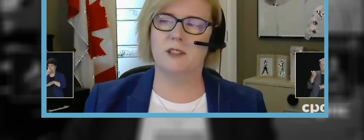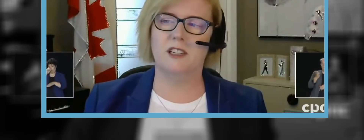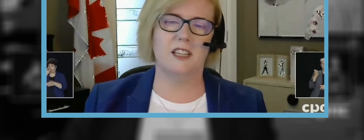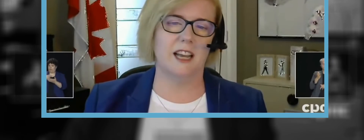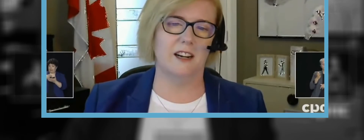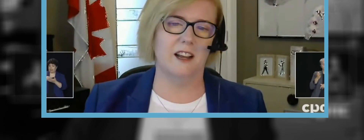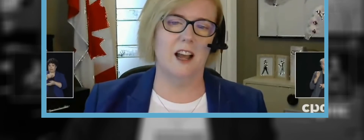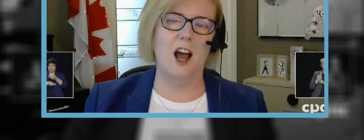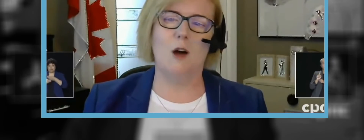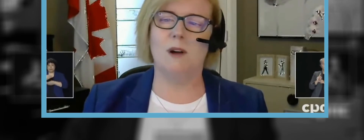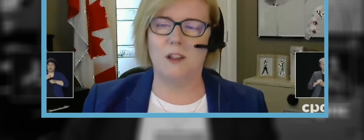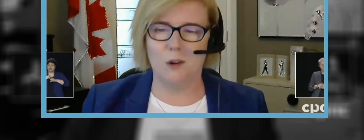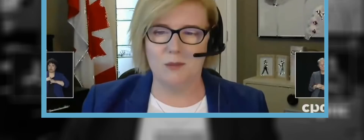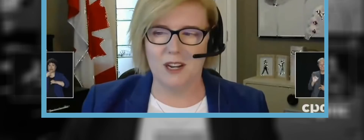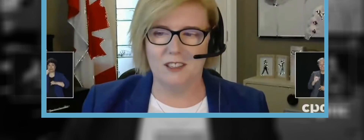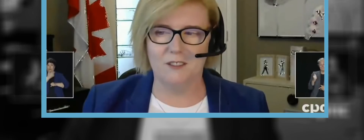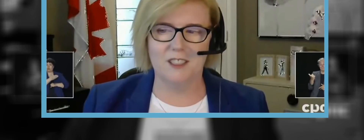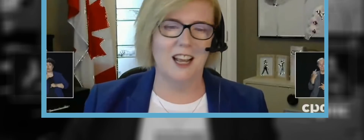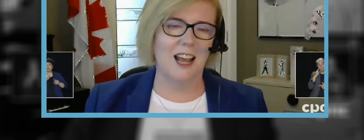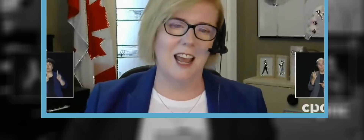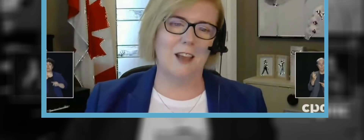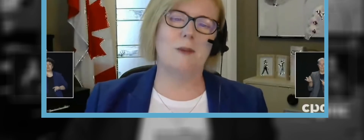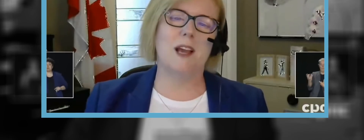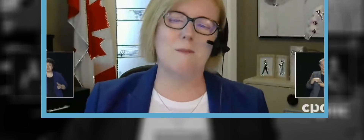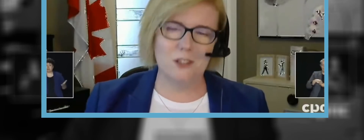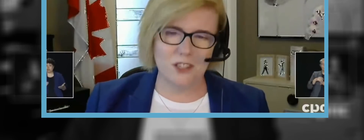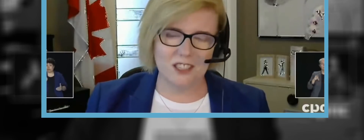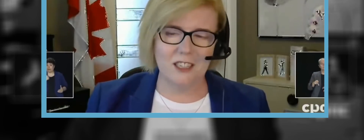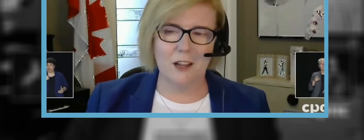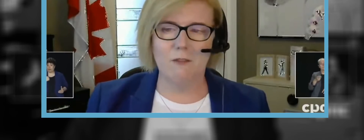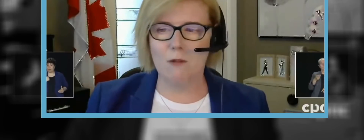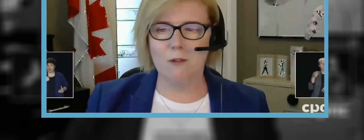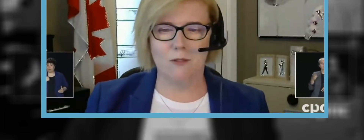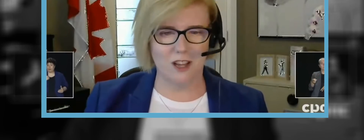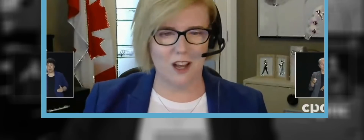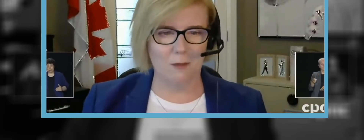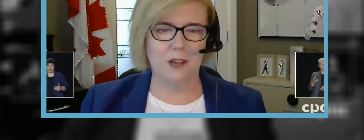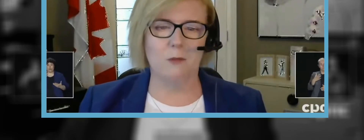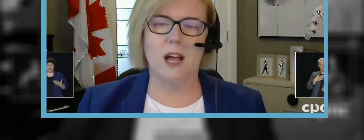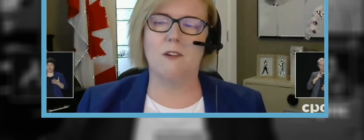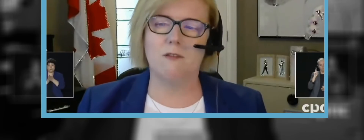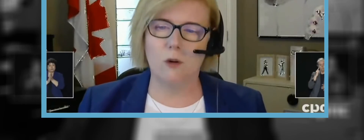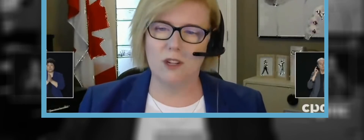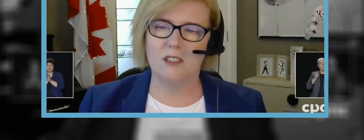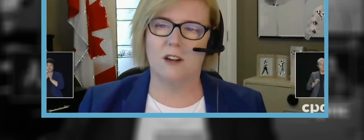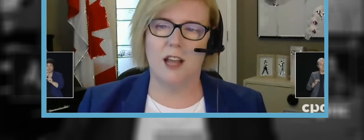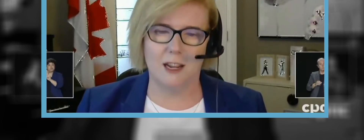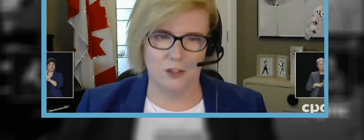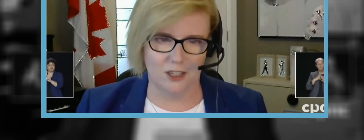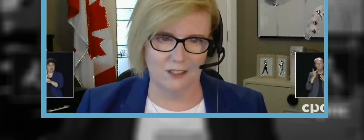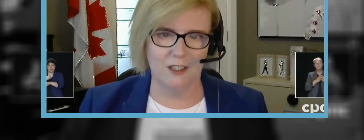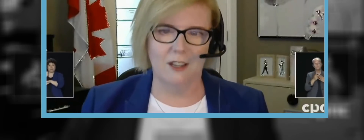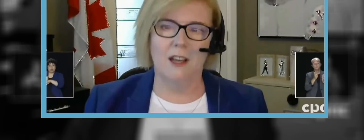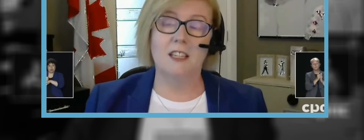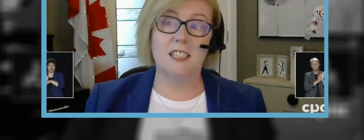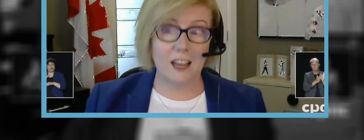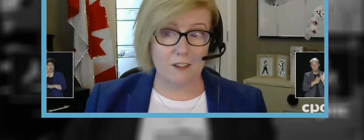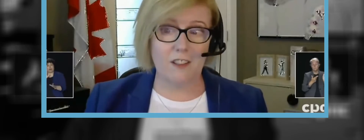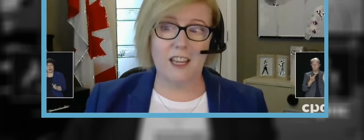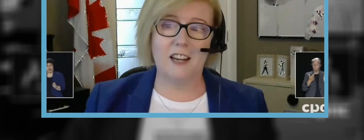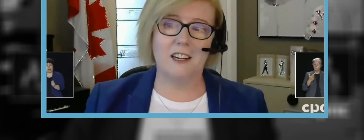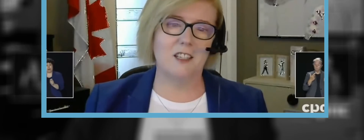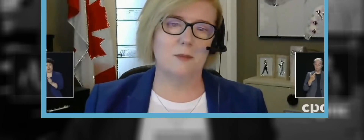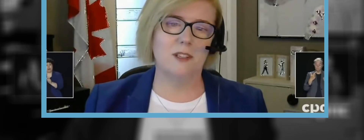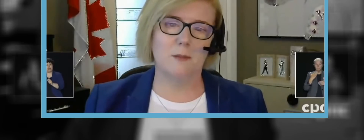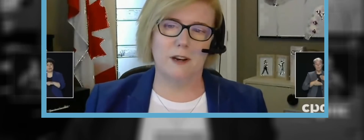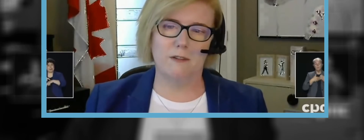persons with disabilities in Canada, among other objectives. It will be ambitious, evolve over time, and will have a focus on action.